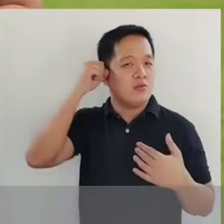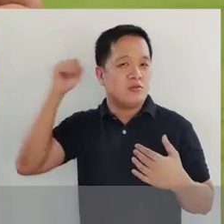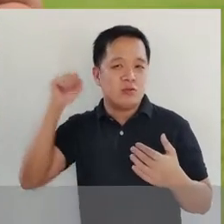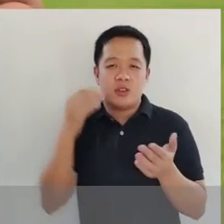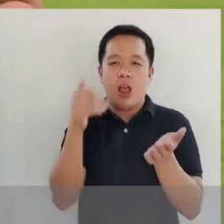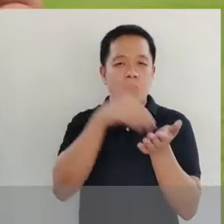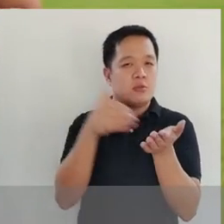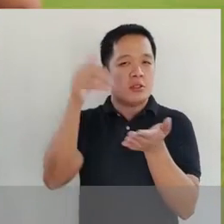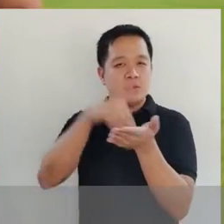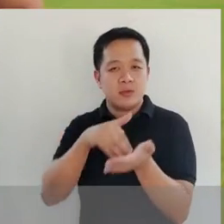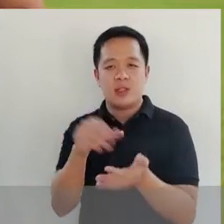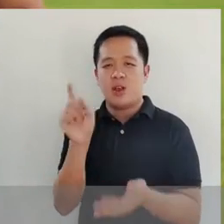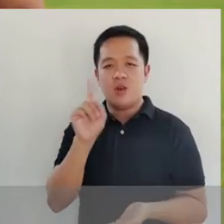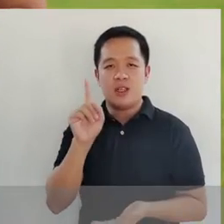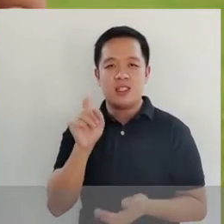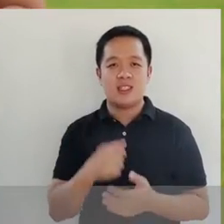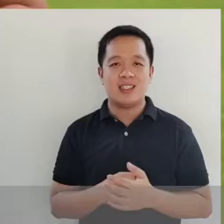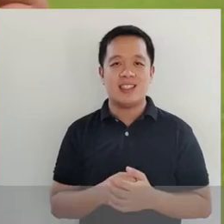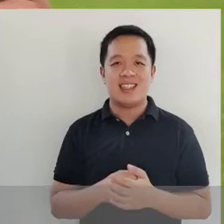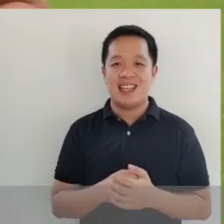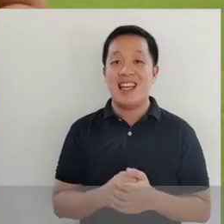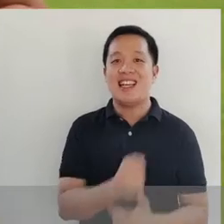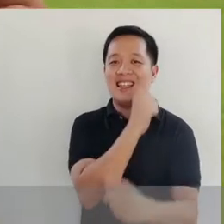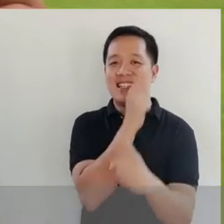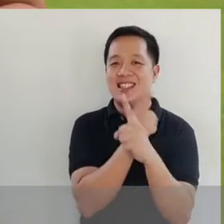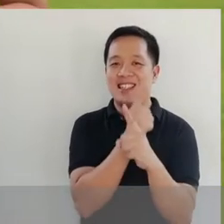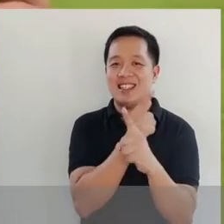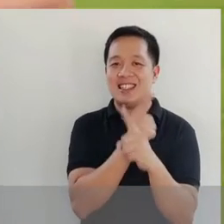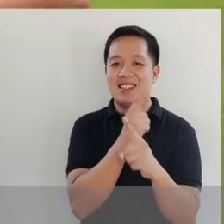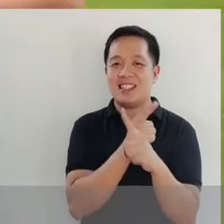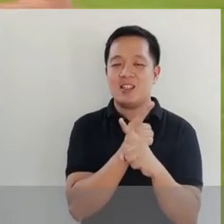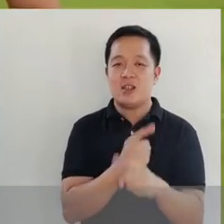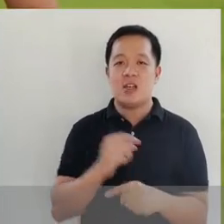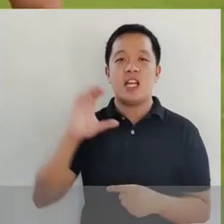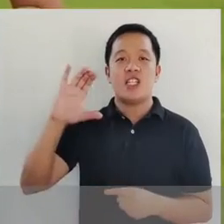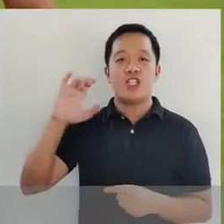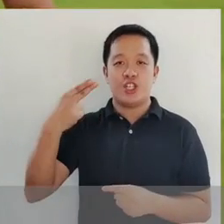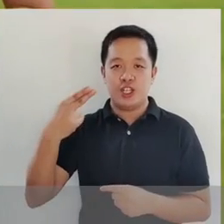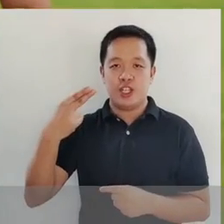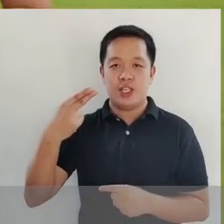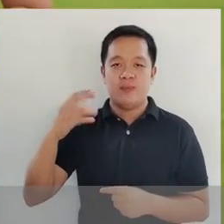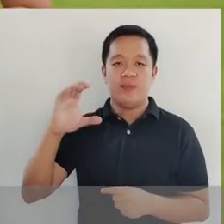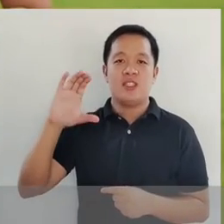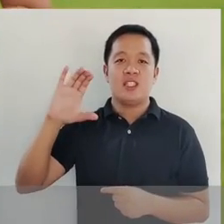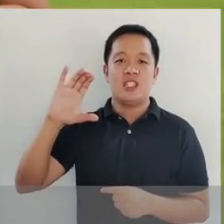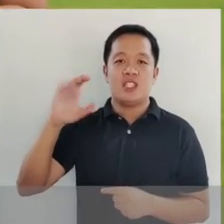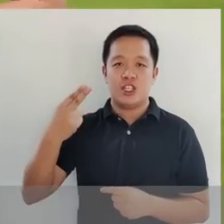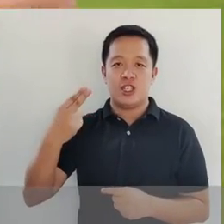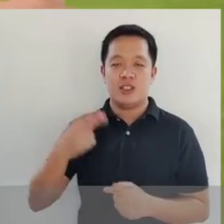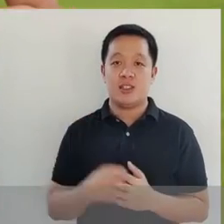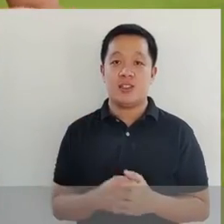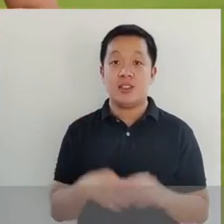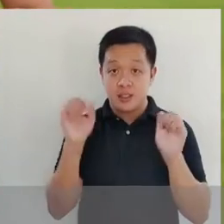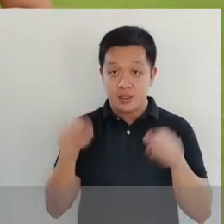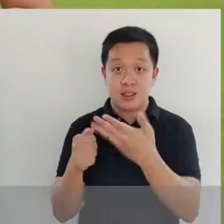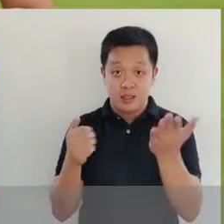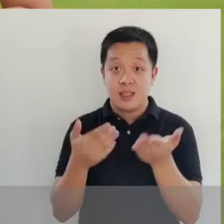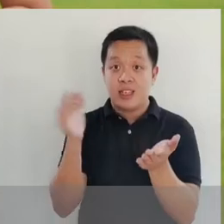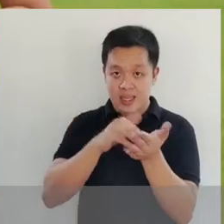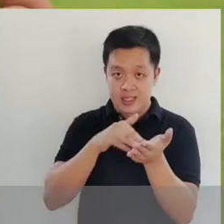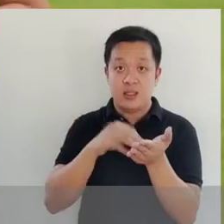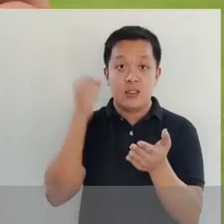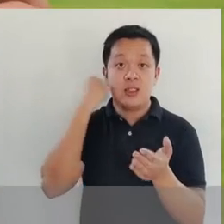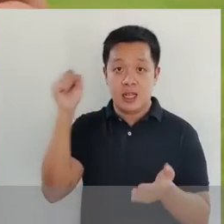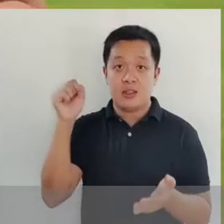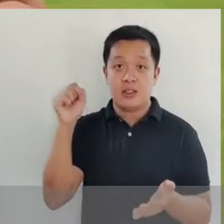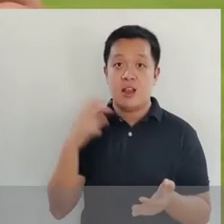are you hearing? That's right! The ch sound. Can you please repeat the